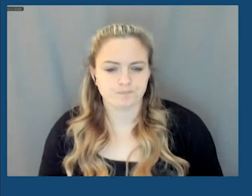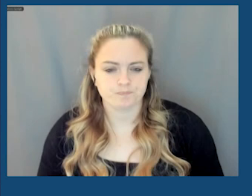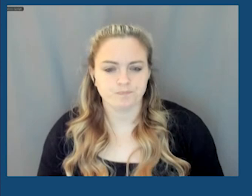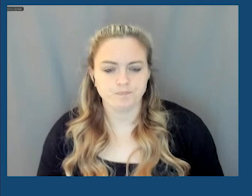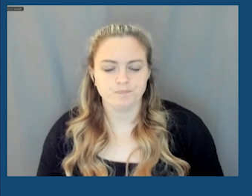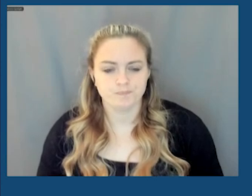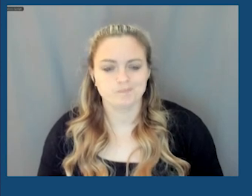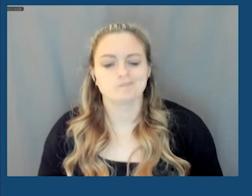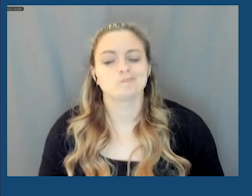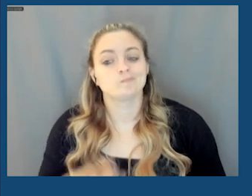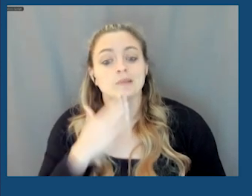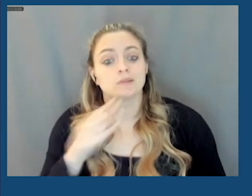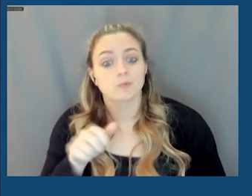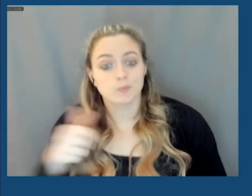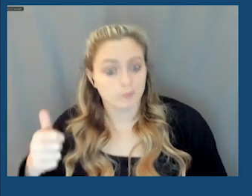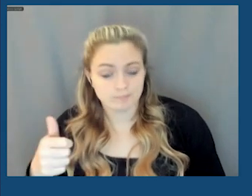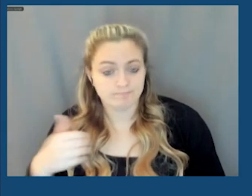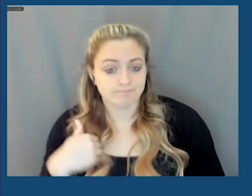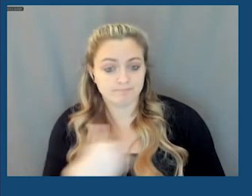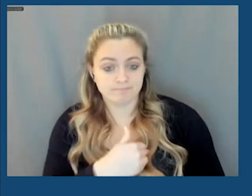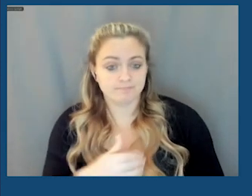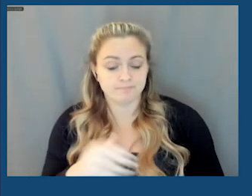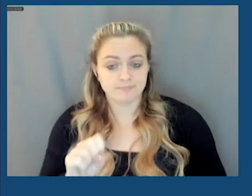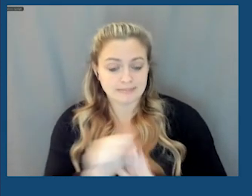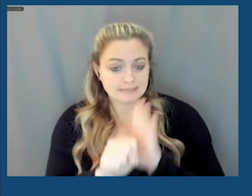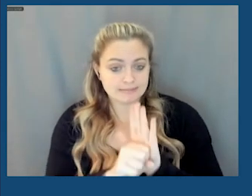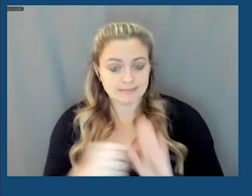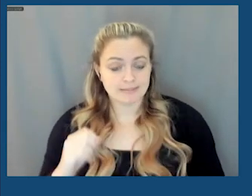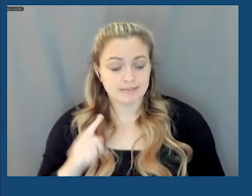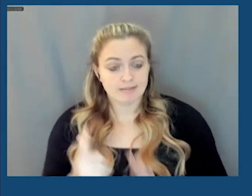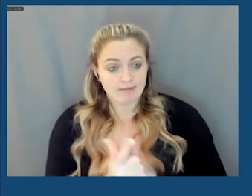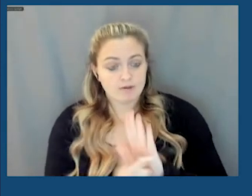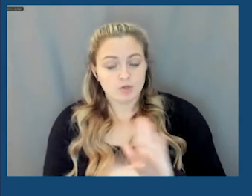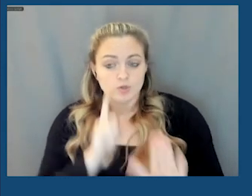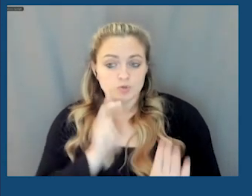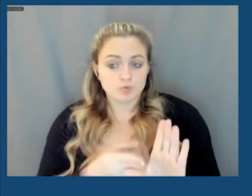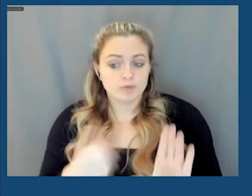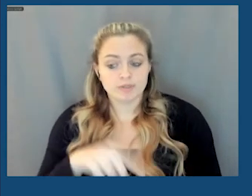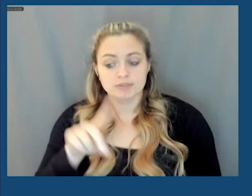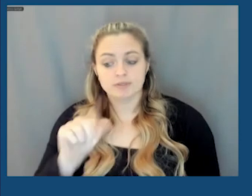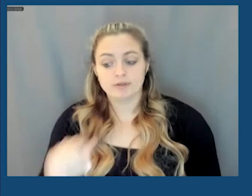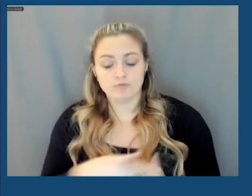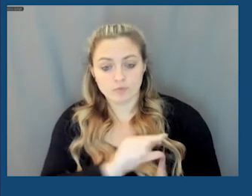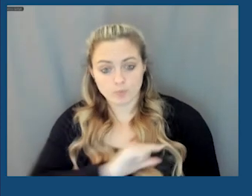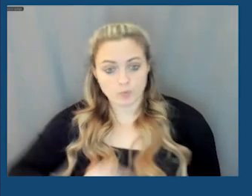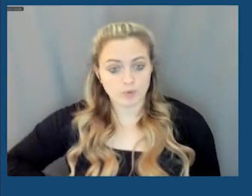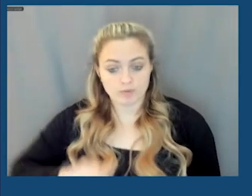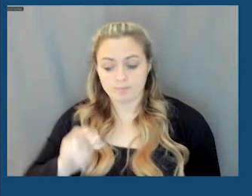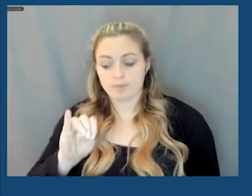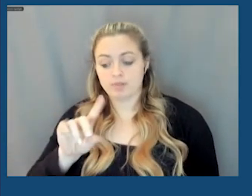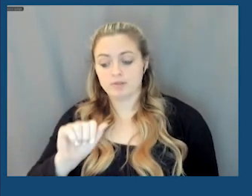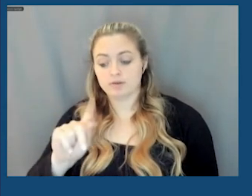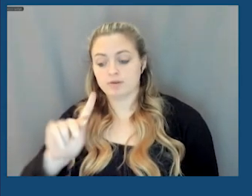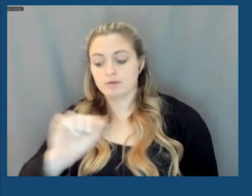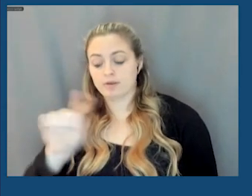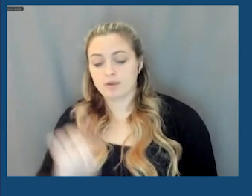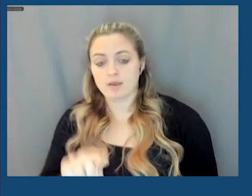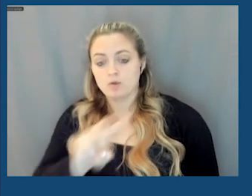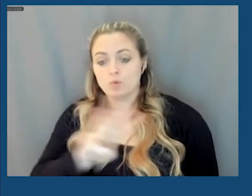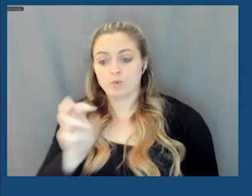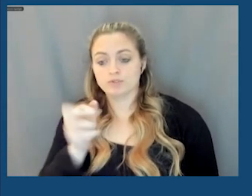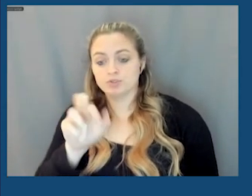Also, I want to thank the members of the state legislature who've joined us, District Attorney from Queens, Melinda Katz, Westchester District